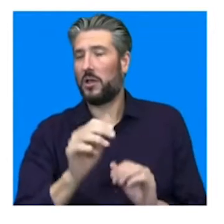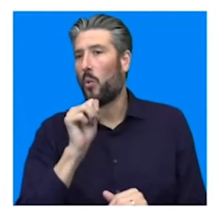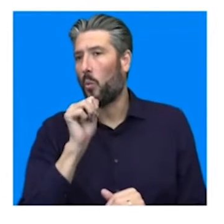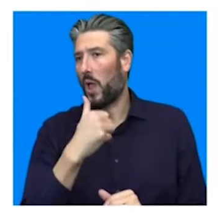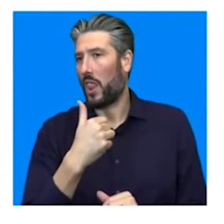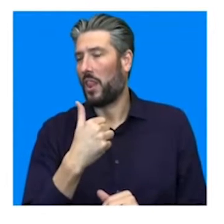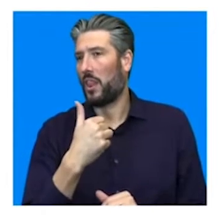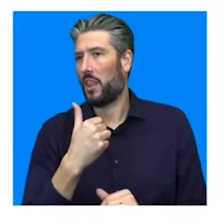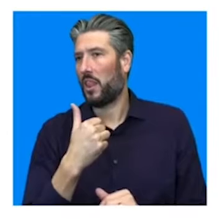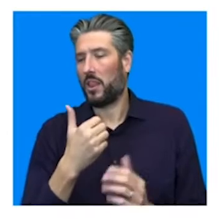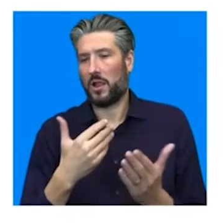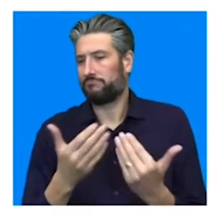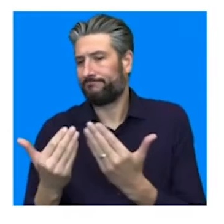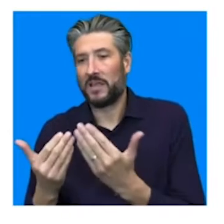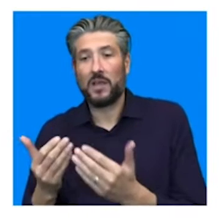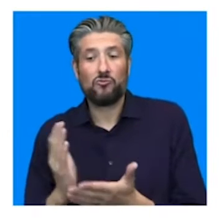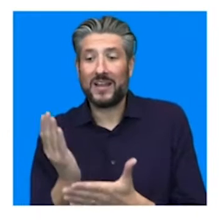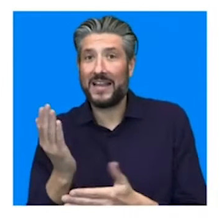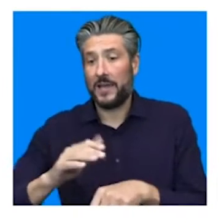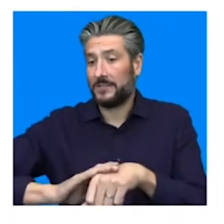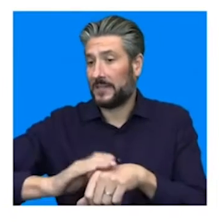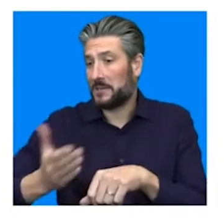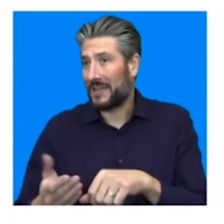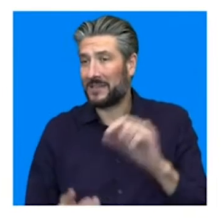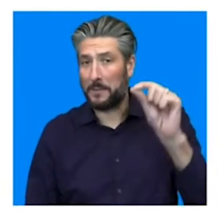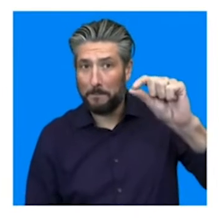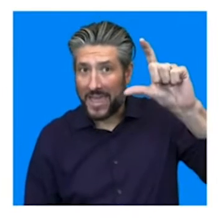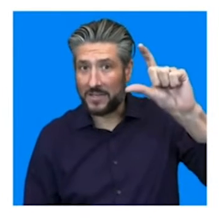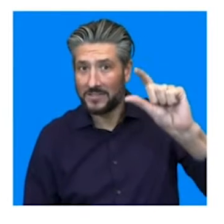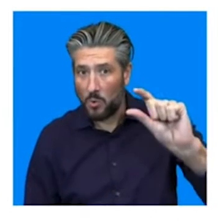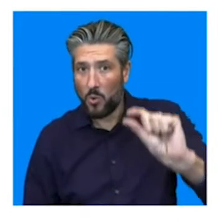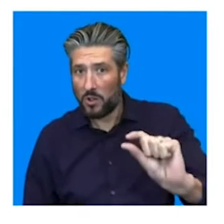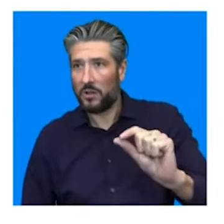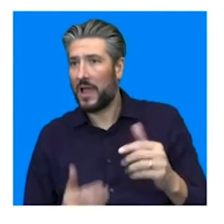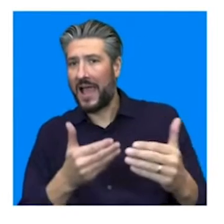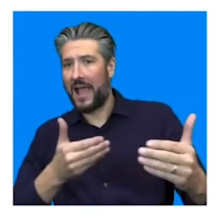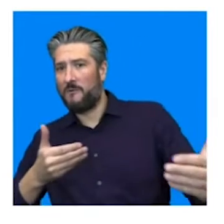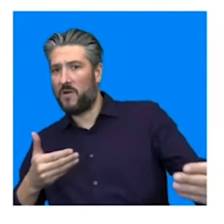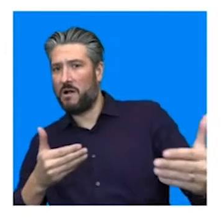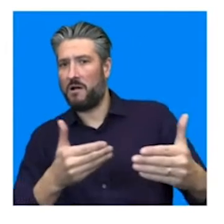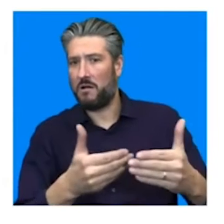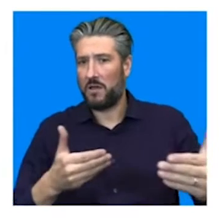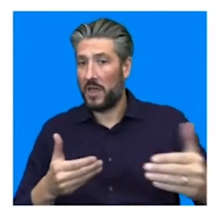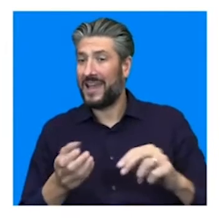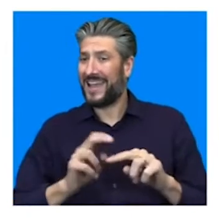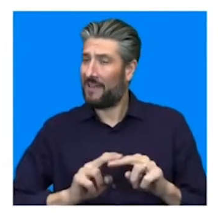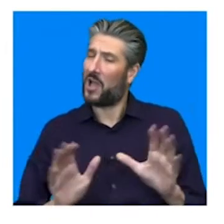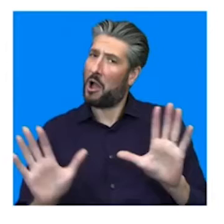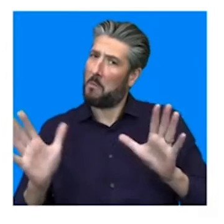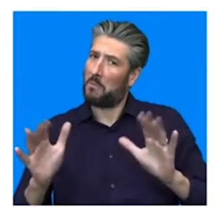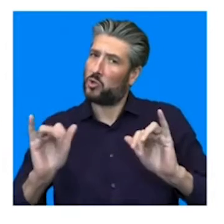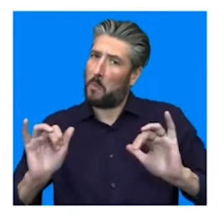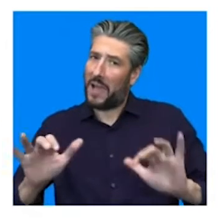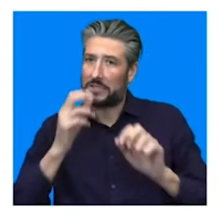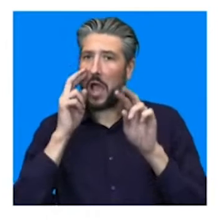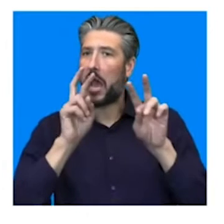doesn't make much difference how big the letters are or how far away you are from them. And as long as you've got reasonable eyesight, it won't make that much difference